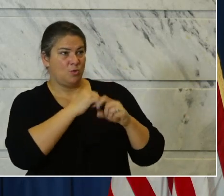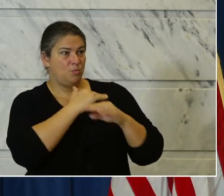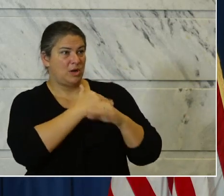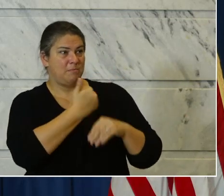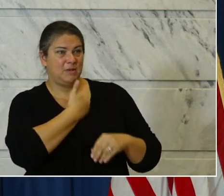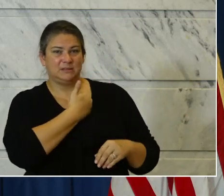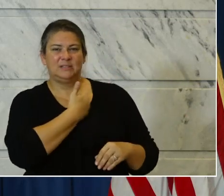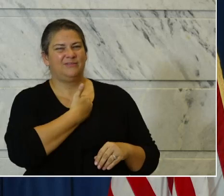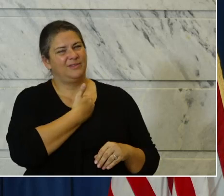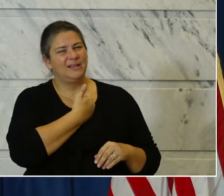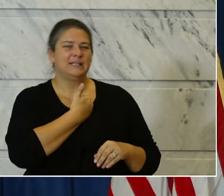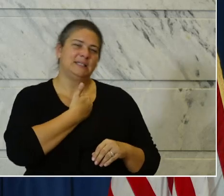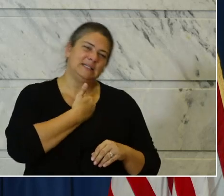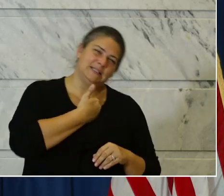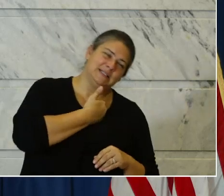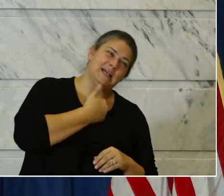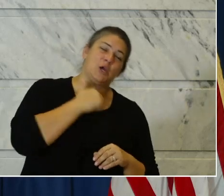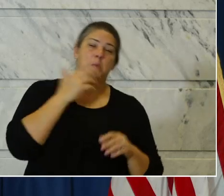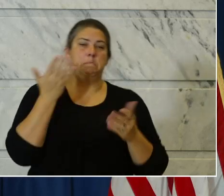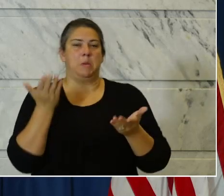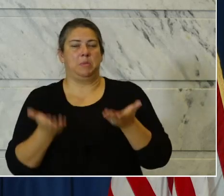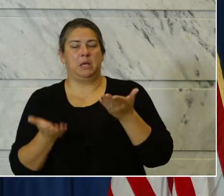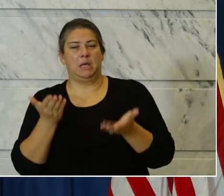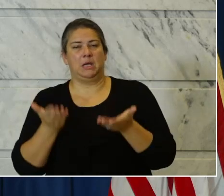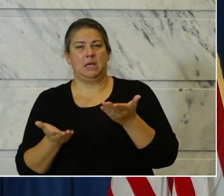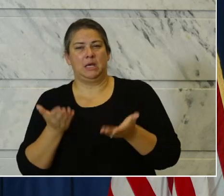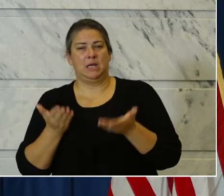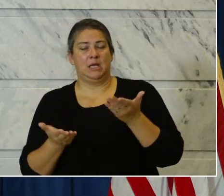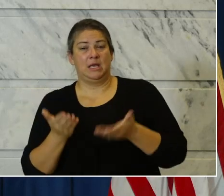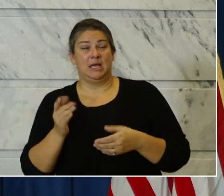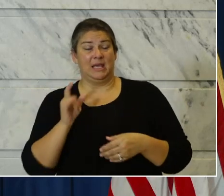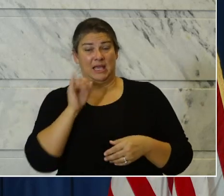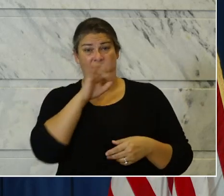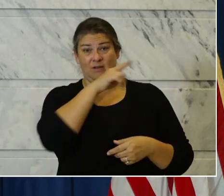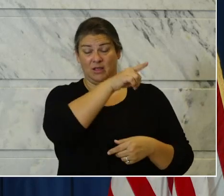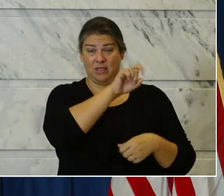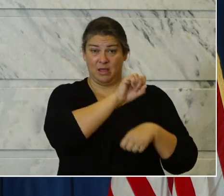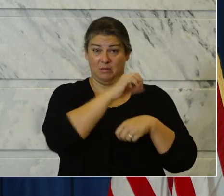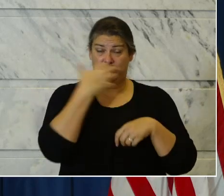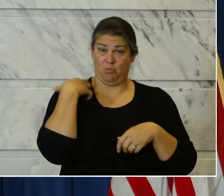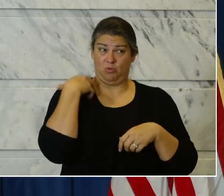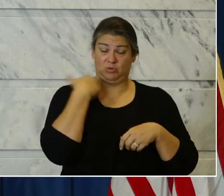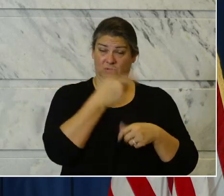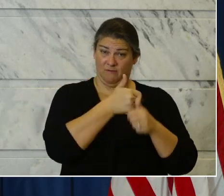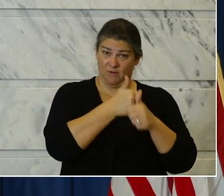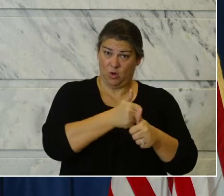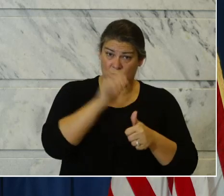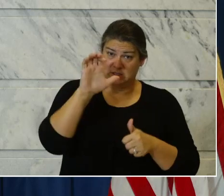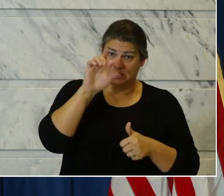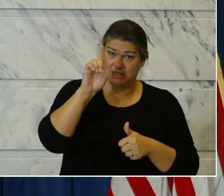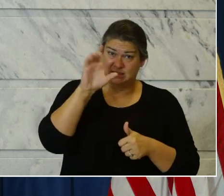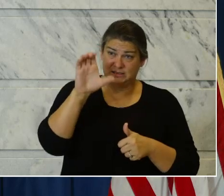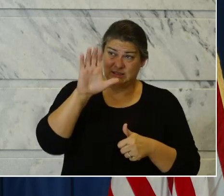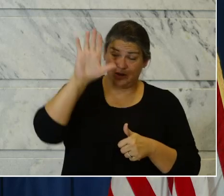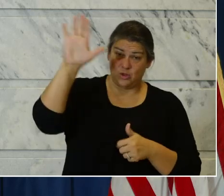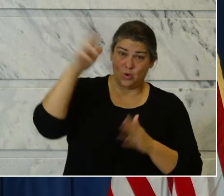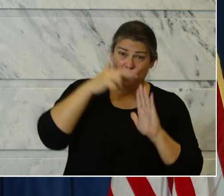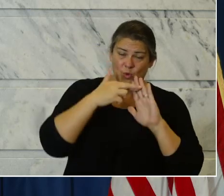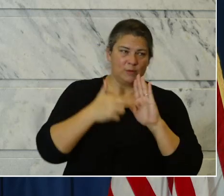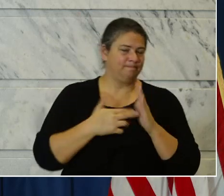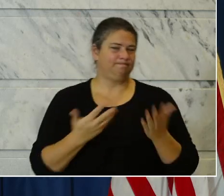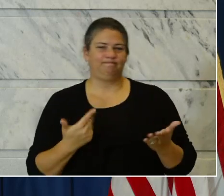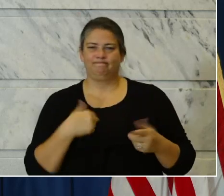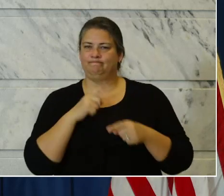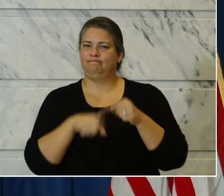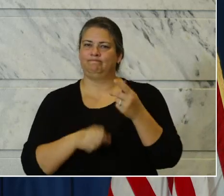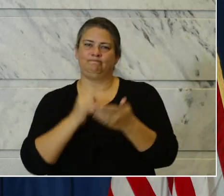subject to a fact finding. And again, if the employer is abiding by CDC and Healthy at Work guidance, then we couldn't approve your